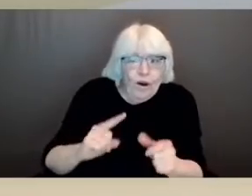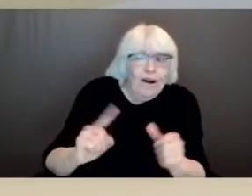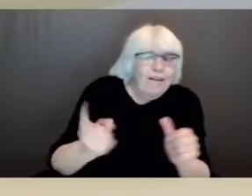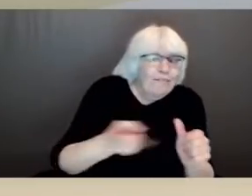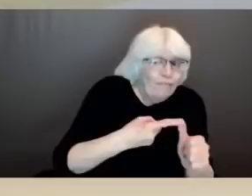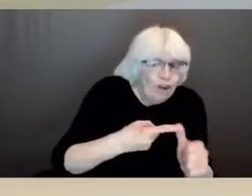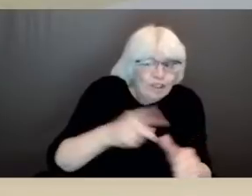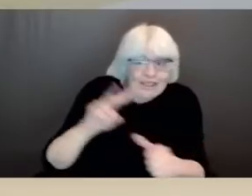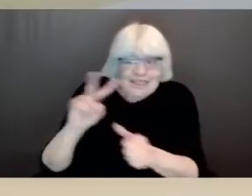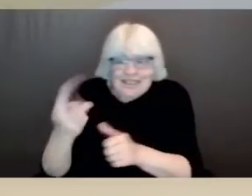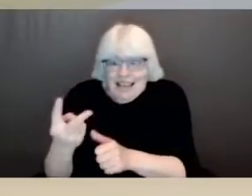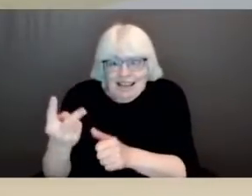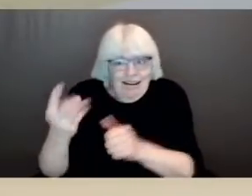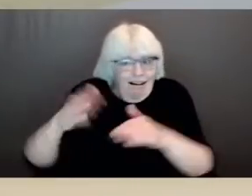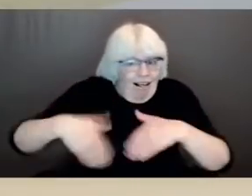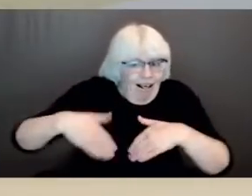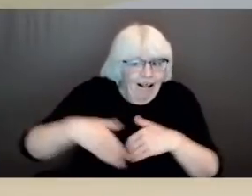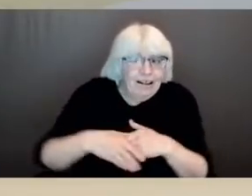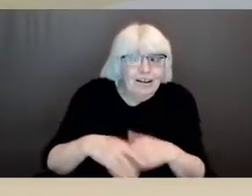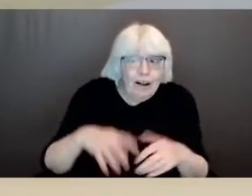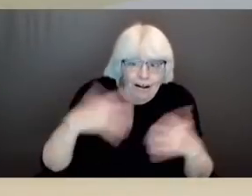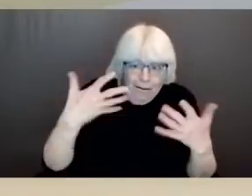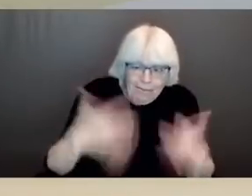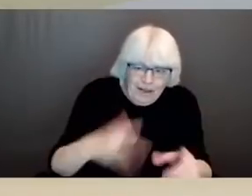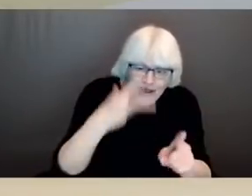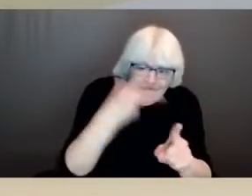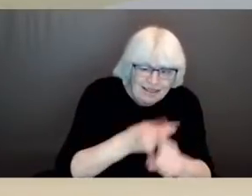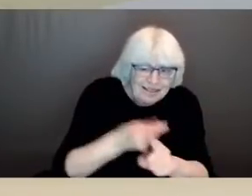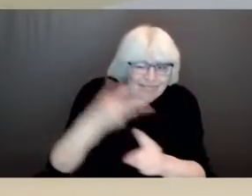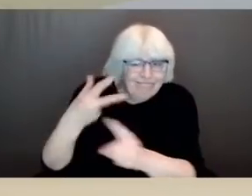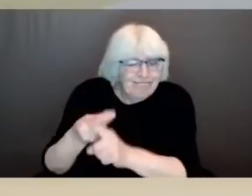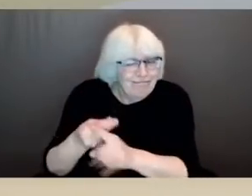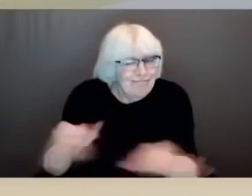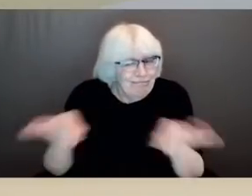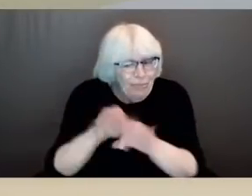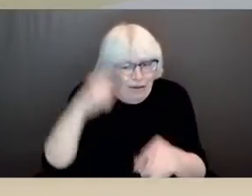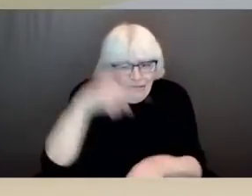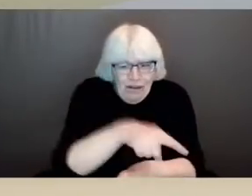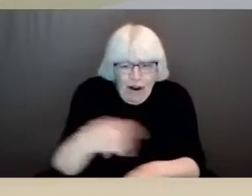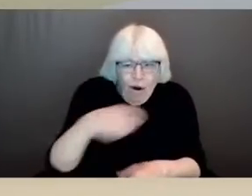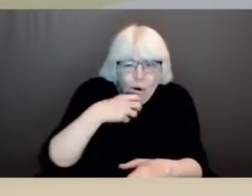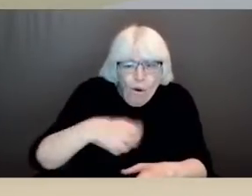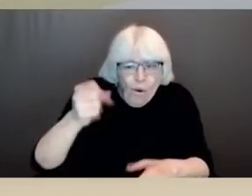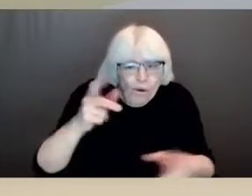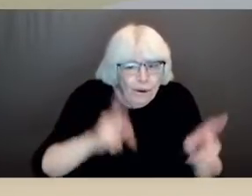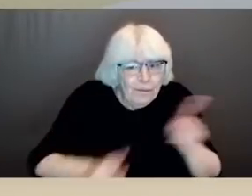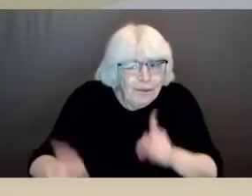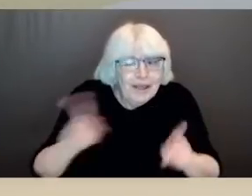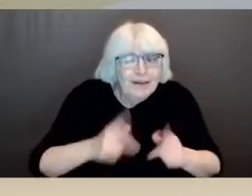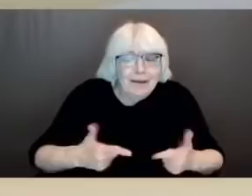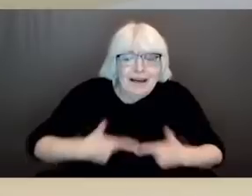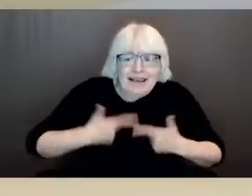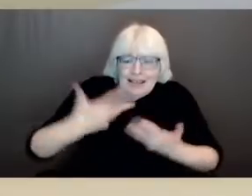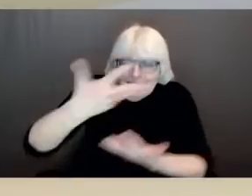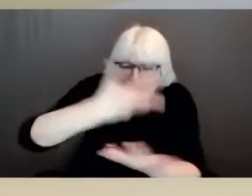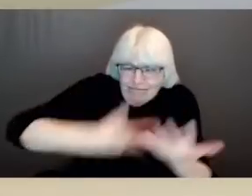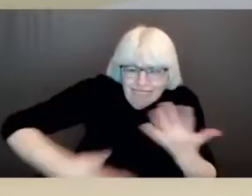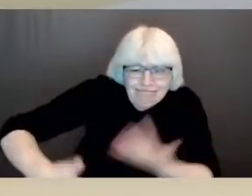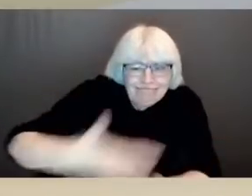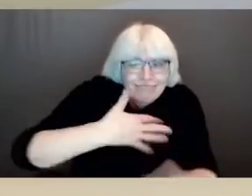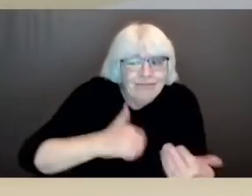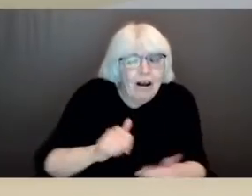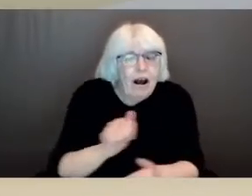older individuals, those who live in congregate settings, and those with comorbidities and underlying medical conditions.